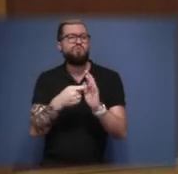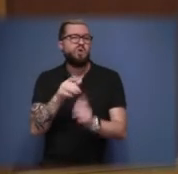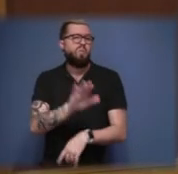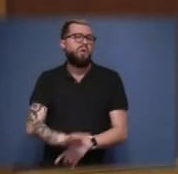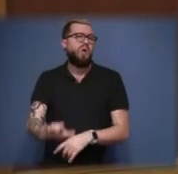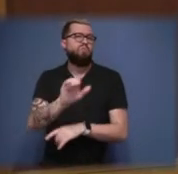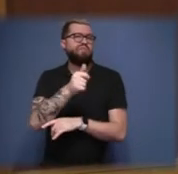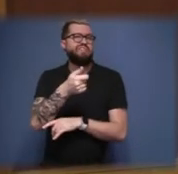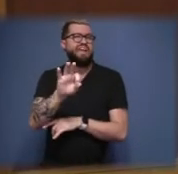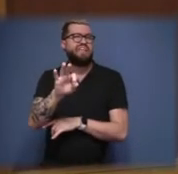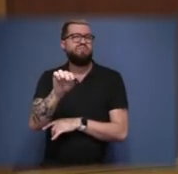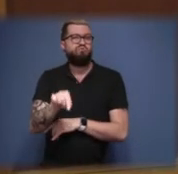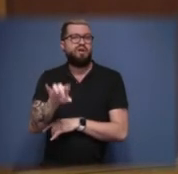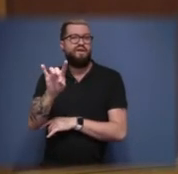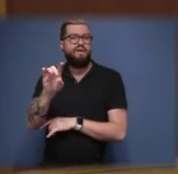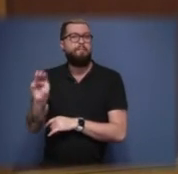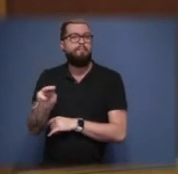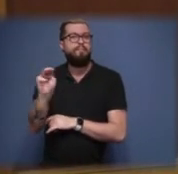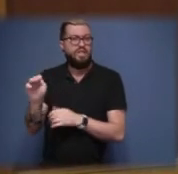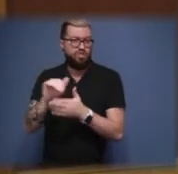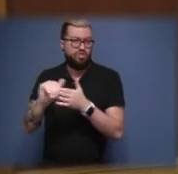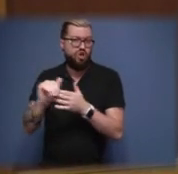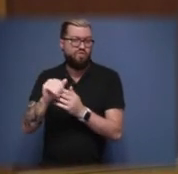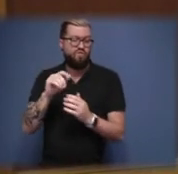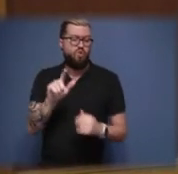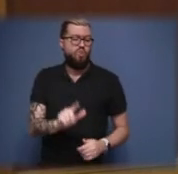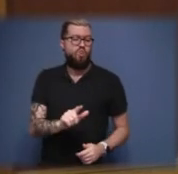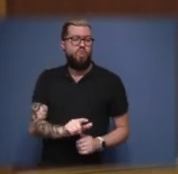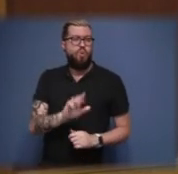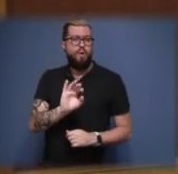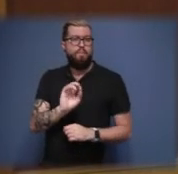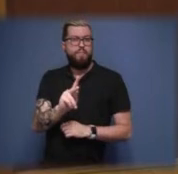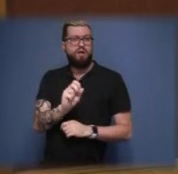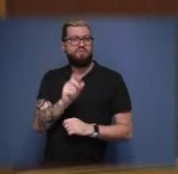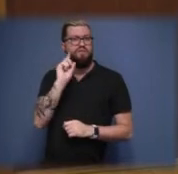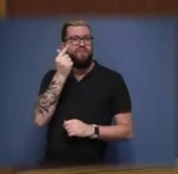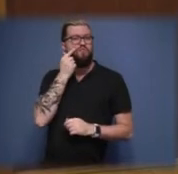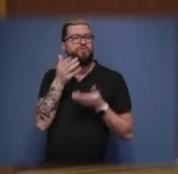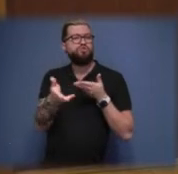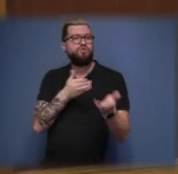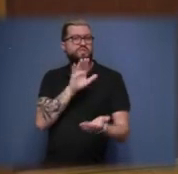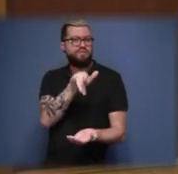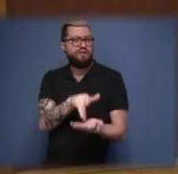a little over $19.8 million for the Lower Bucks Government Services Center. That's going to be about